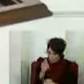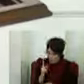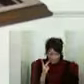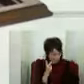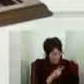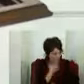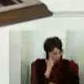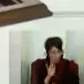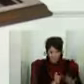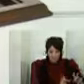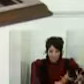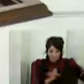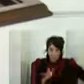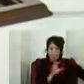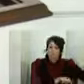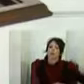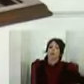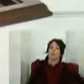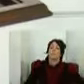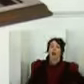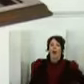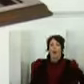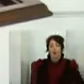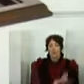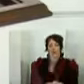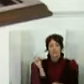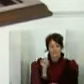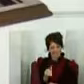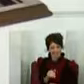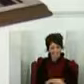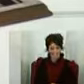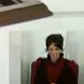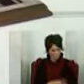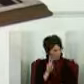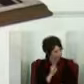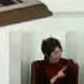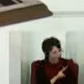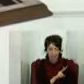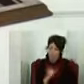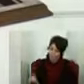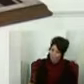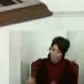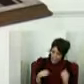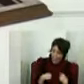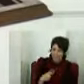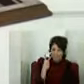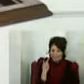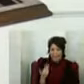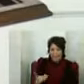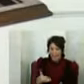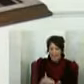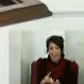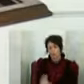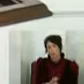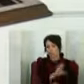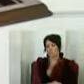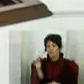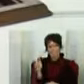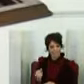because the organ will be played on Christmas Eve services. So please do come back and worship with us on Christmas